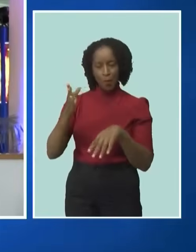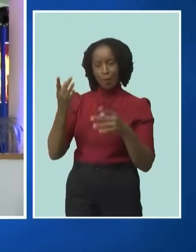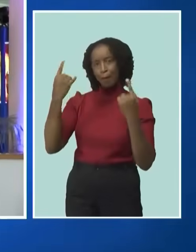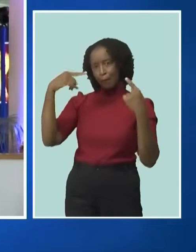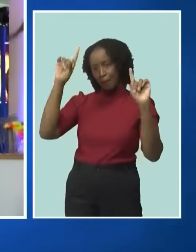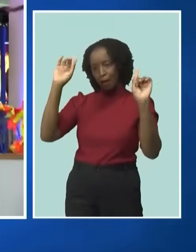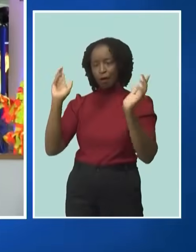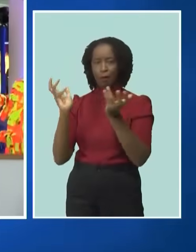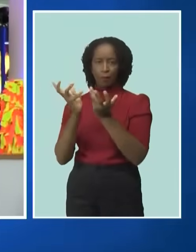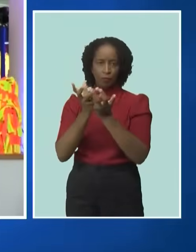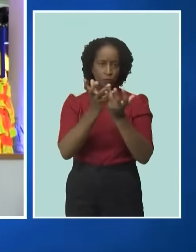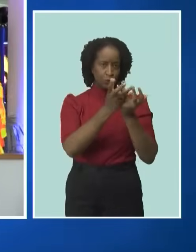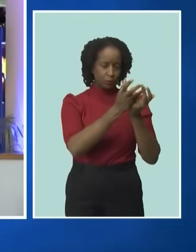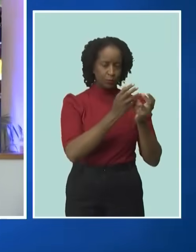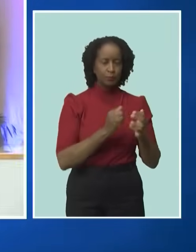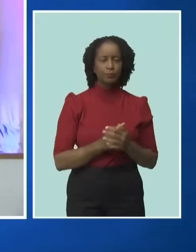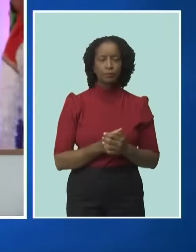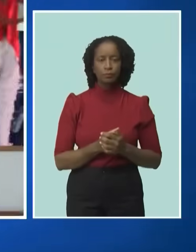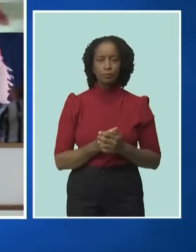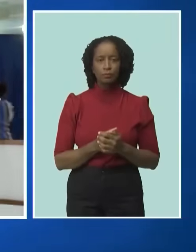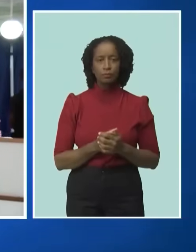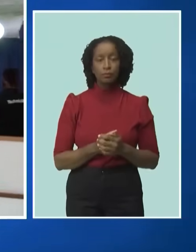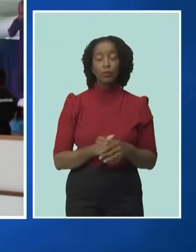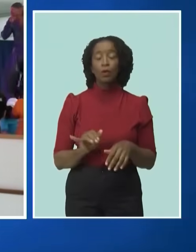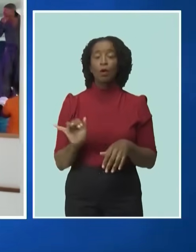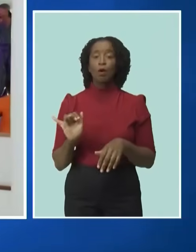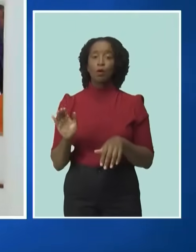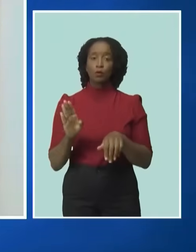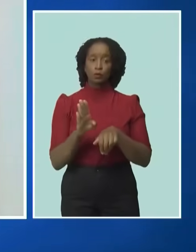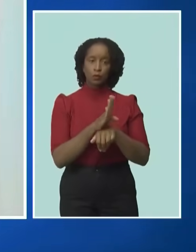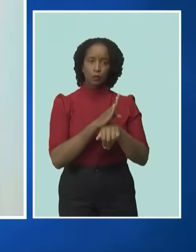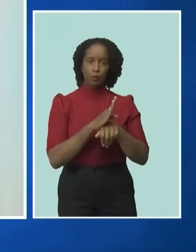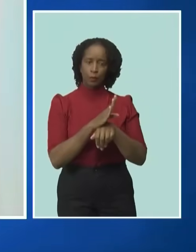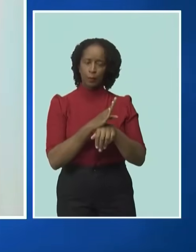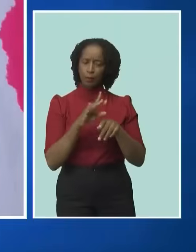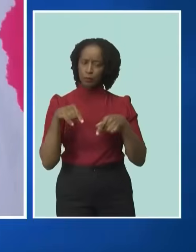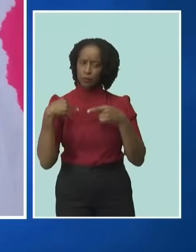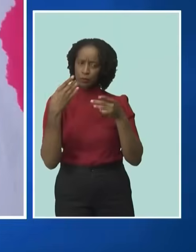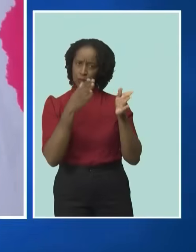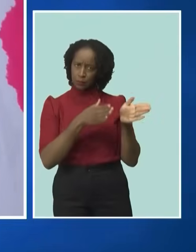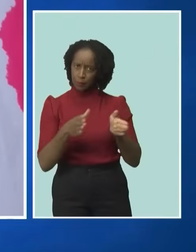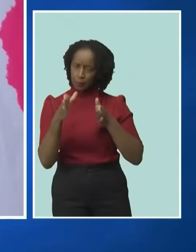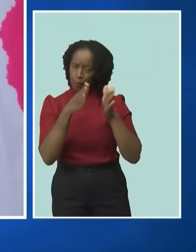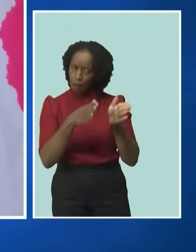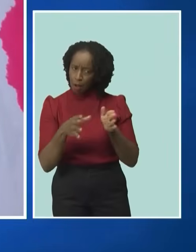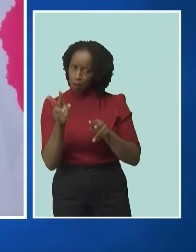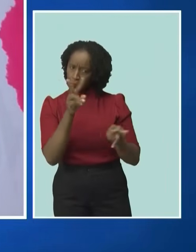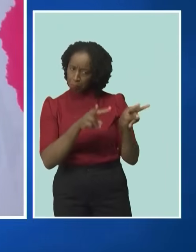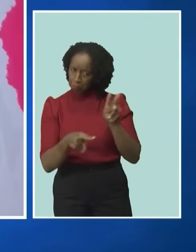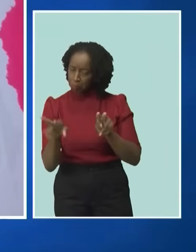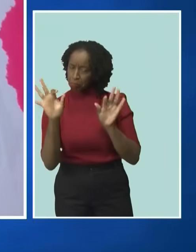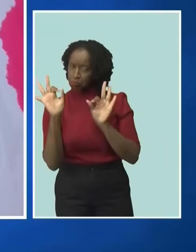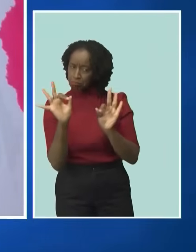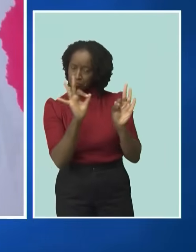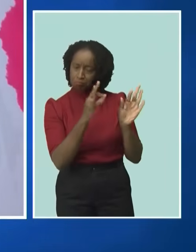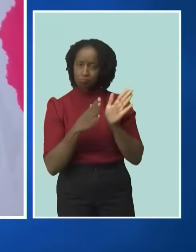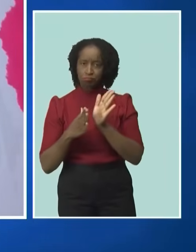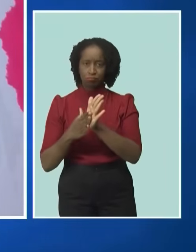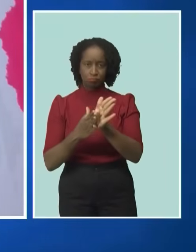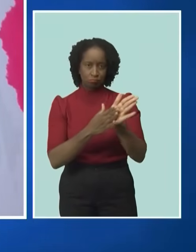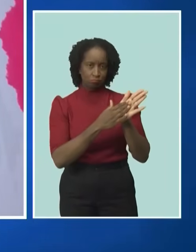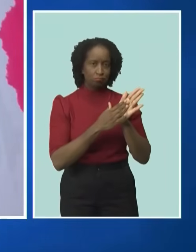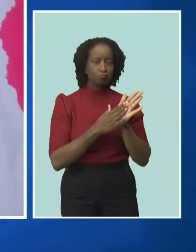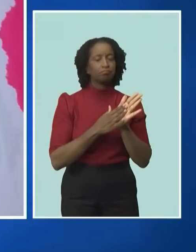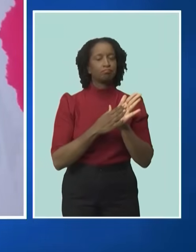audiences. Dr. Brown is also commending Barbados for its state of readiness and is especially pleased that the showcasing of Caribbean culture